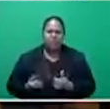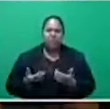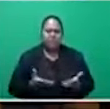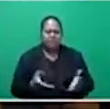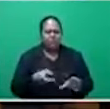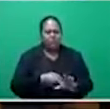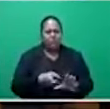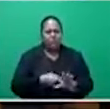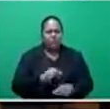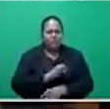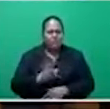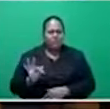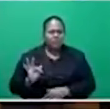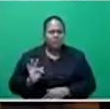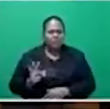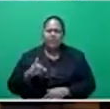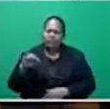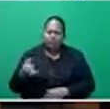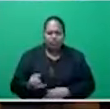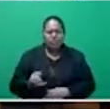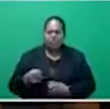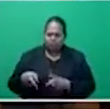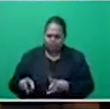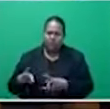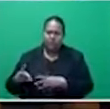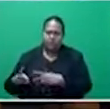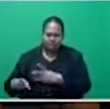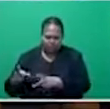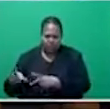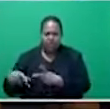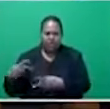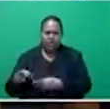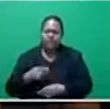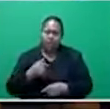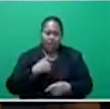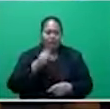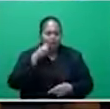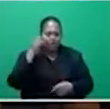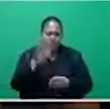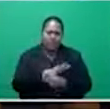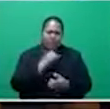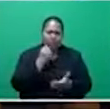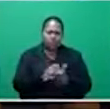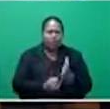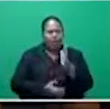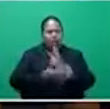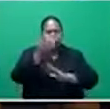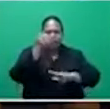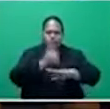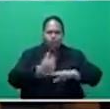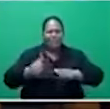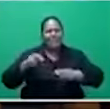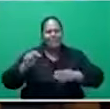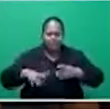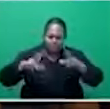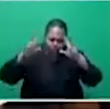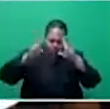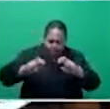acting roles. This is just a formality. I will ensure this matter is escalated to higher authorities for investigation on Director of